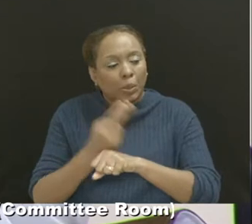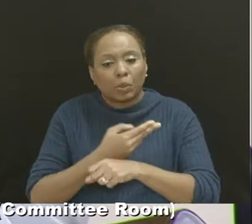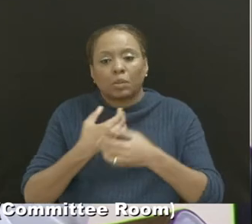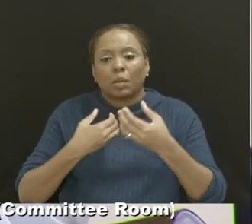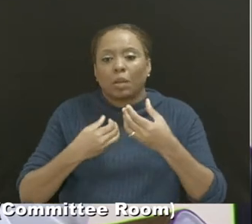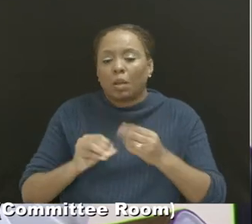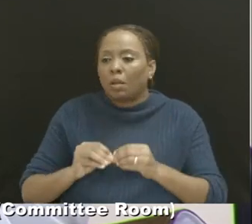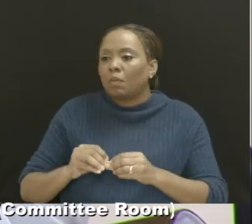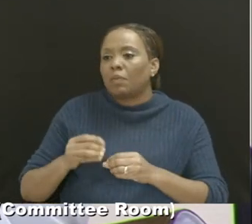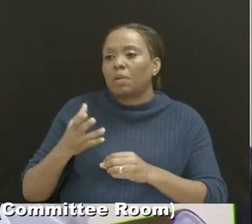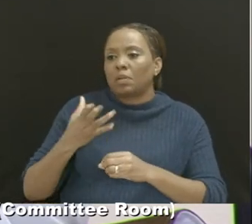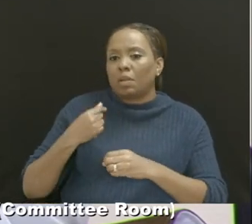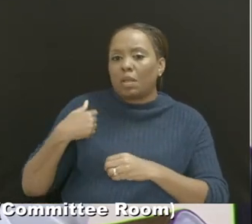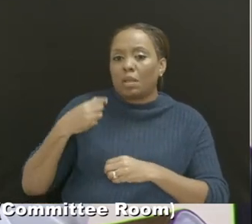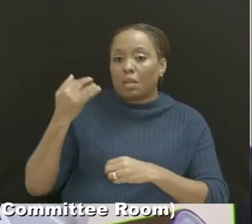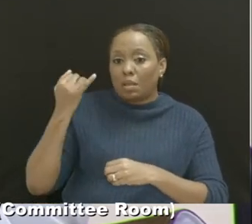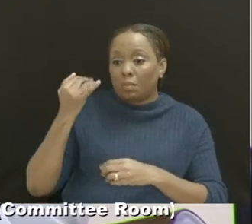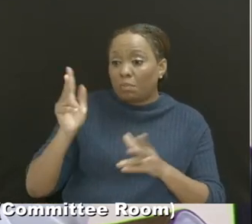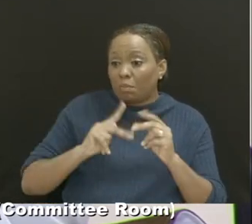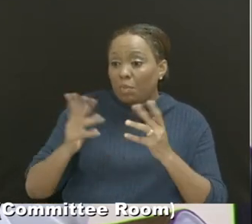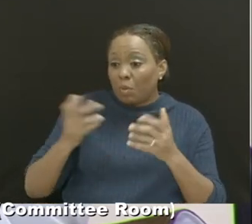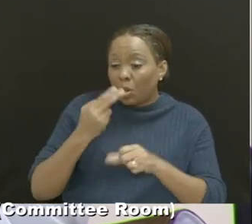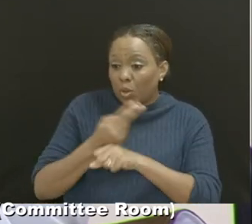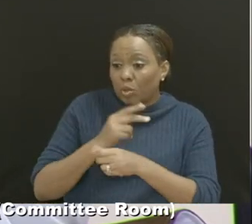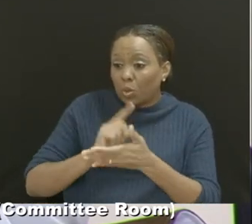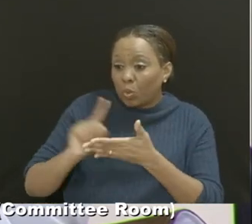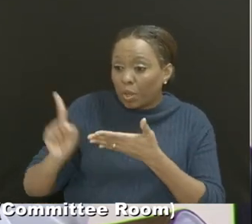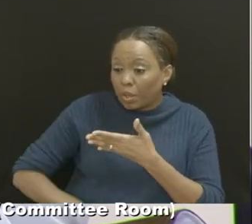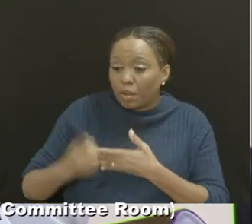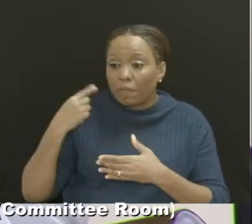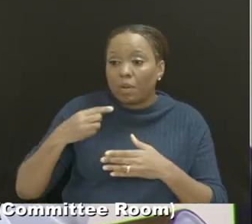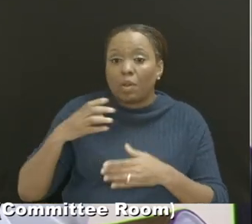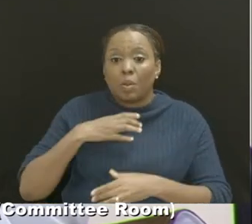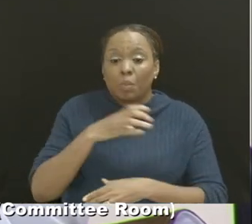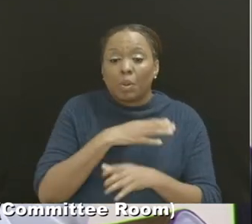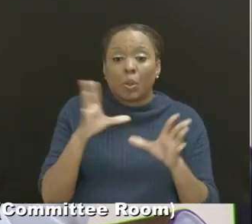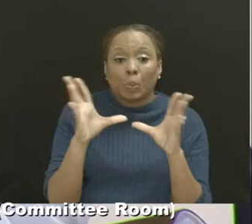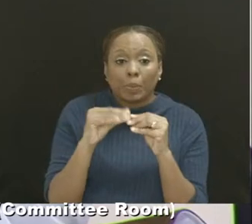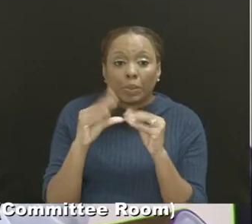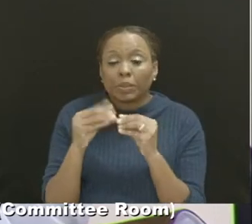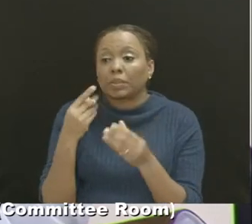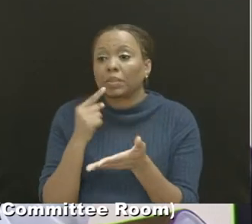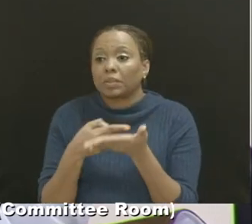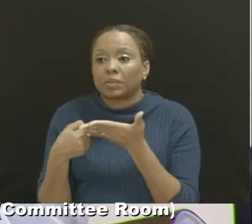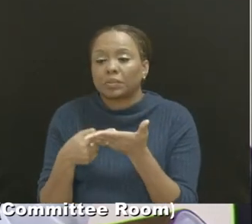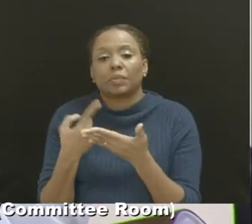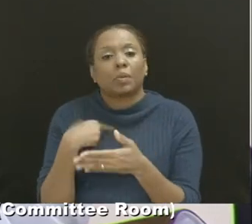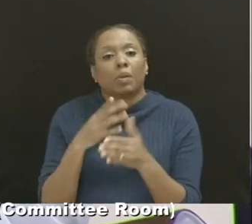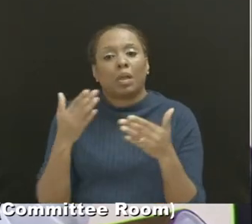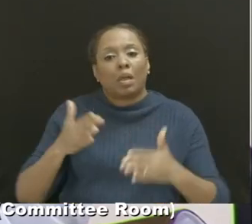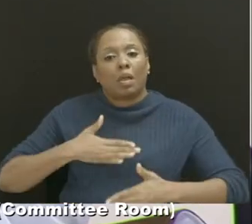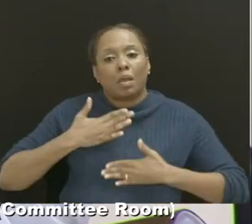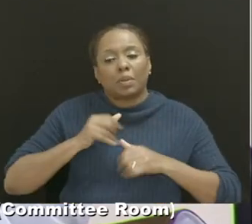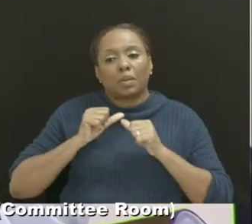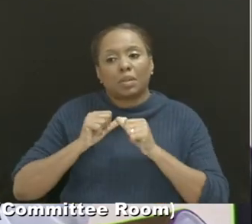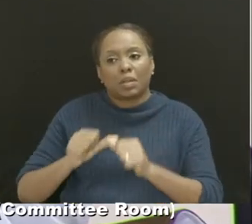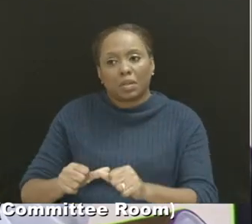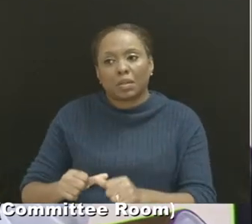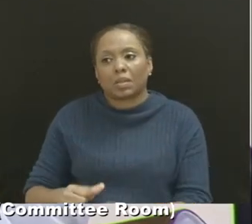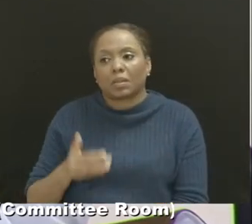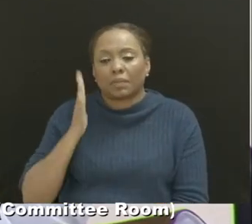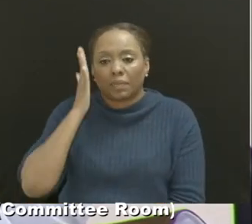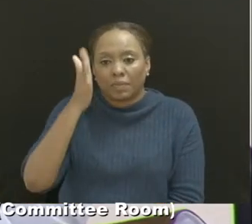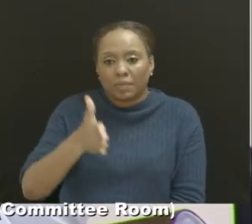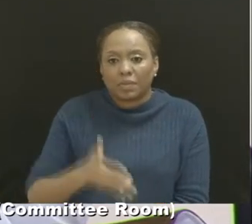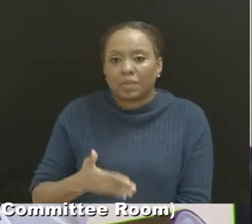or weekdays, whenever we can accommodate the community for their community meetings and community discussions. And we are very happy to continue to do so in our plans going